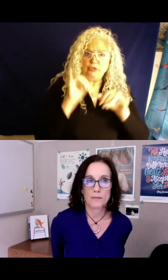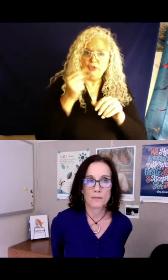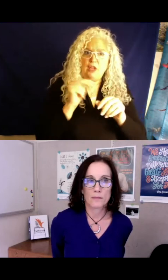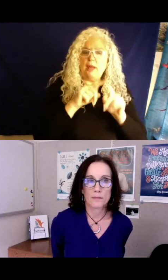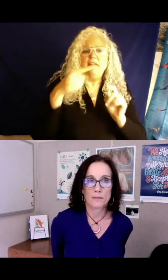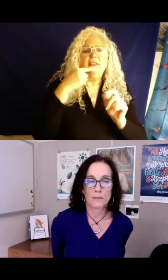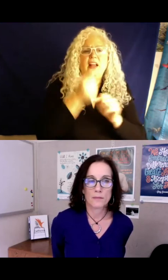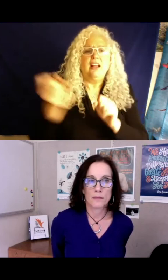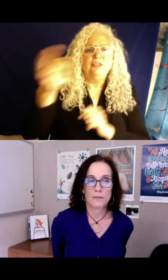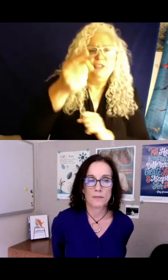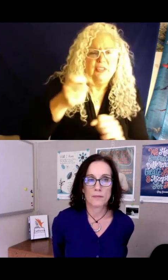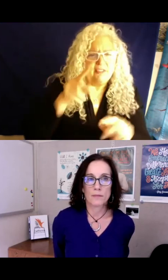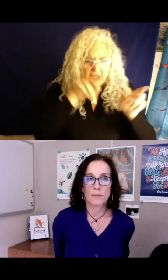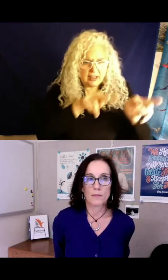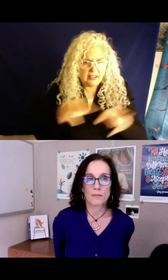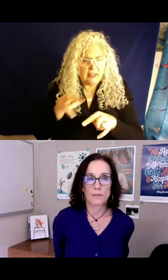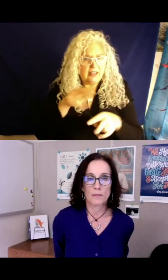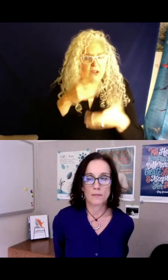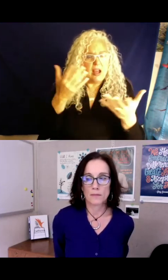that, suppose